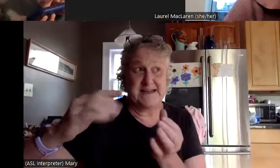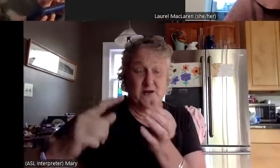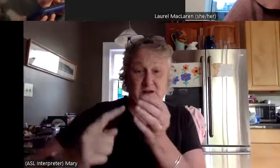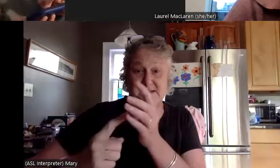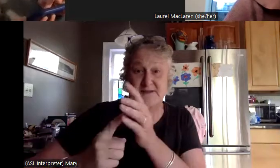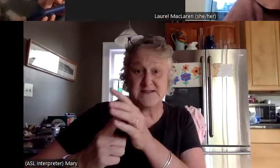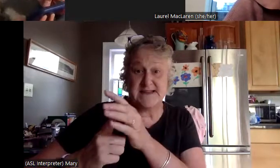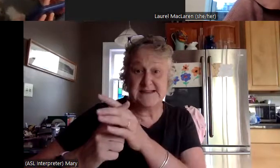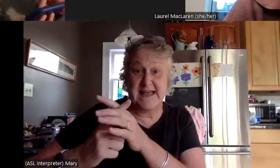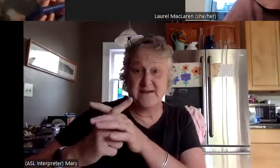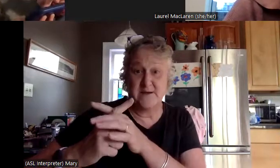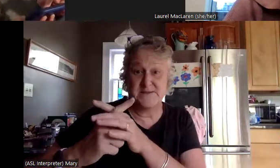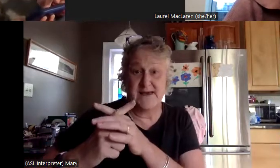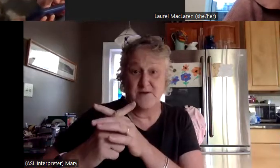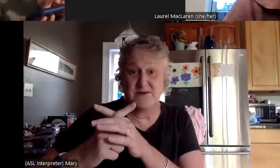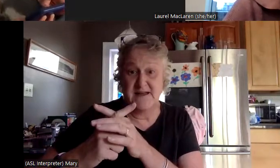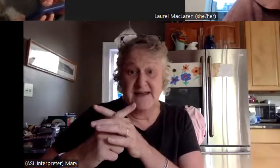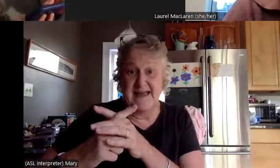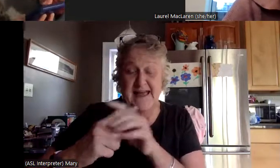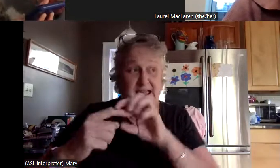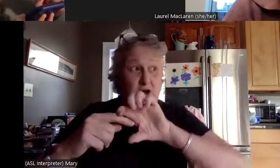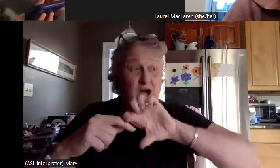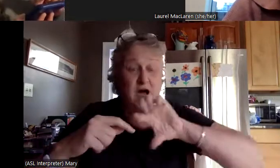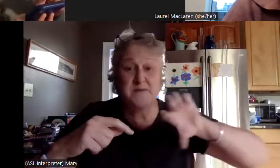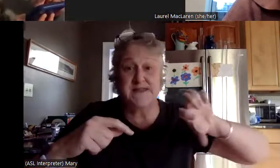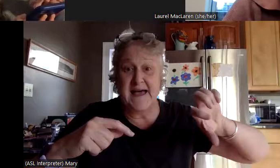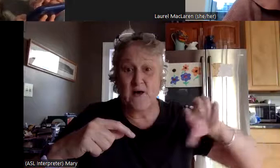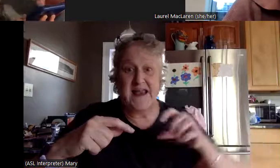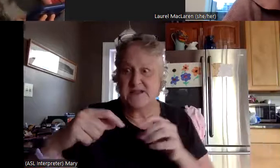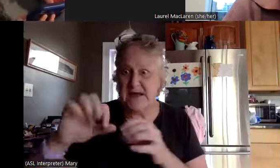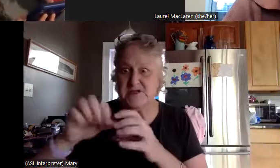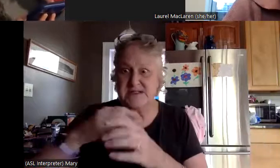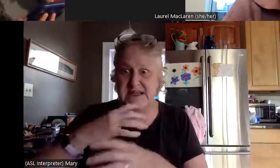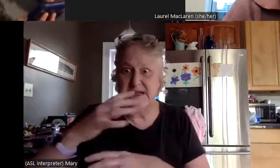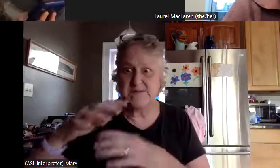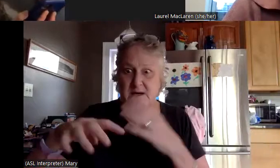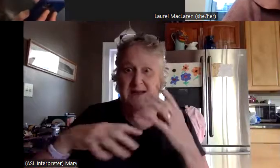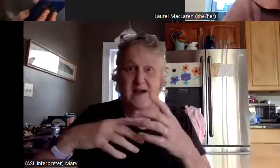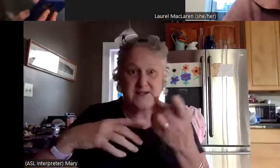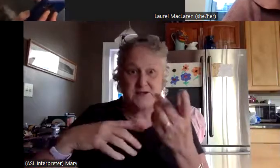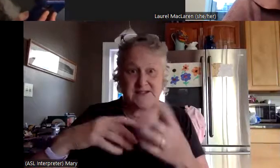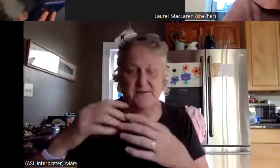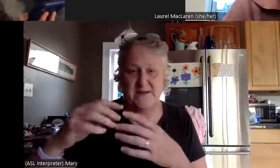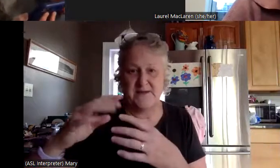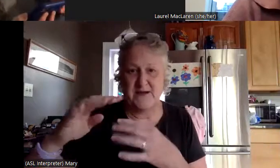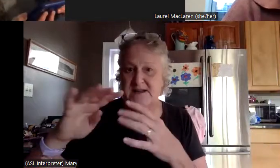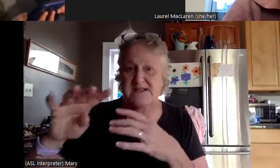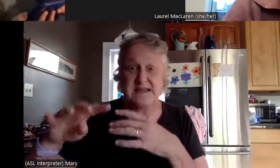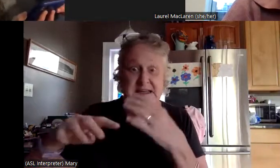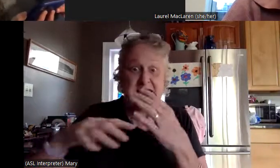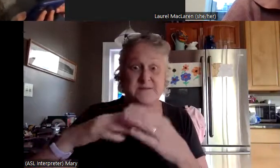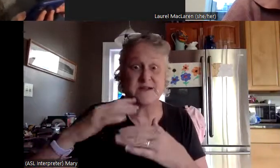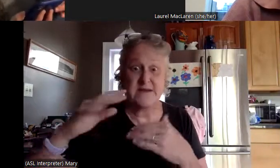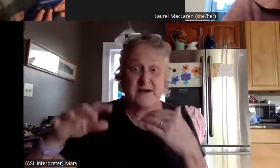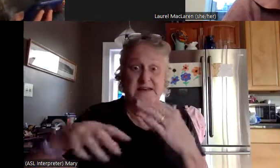can see, and all of a sudden the snake's head comes out. It comes out, and it like just keeps coming out, as you see by the video. It just